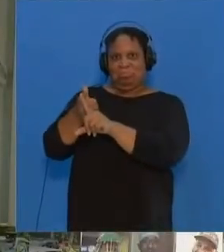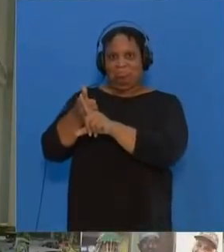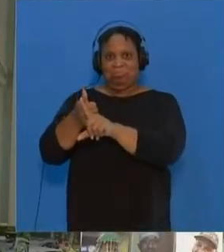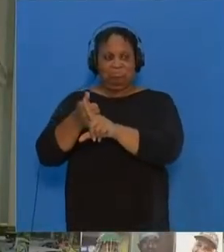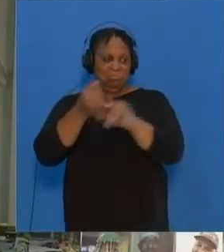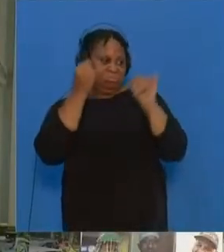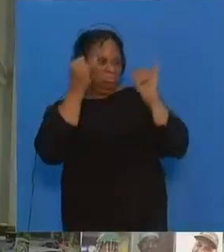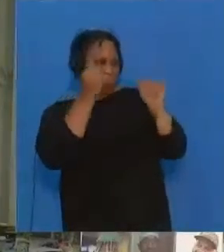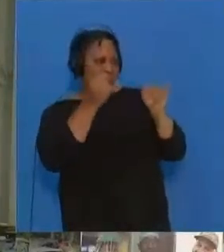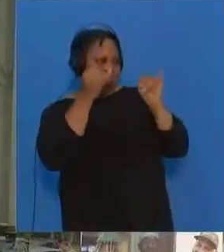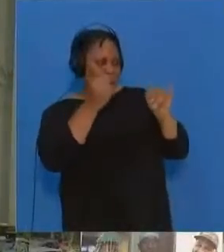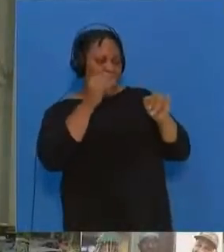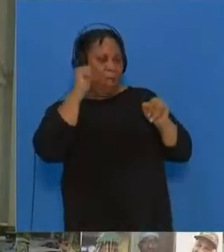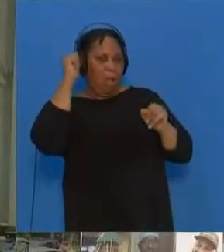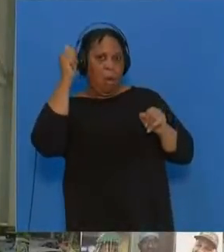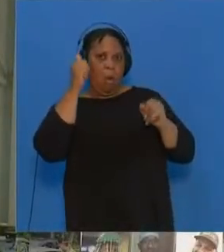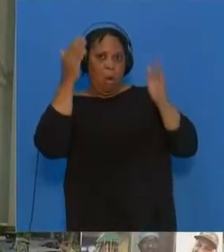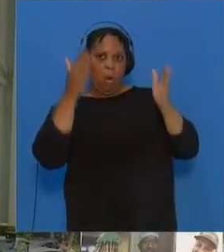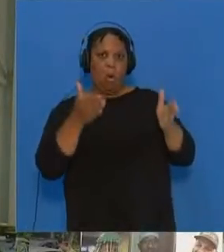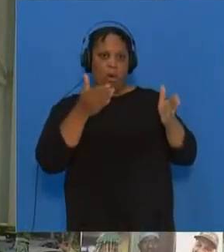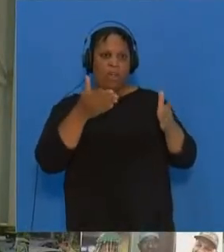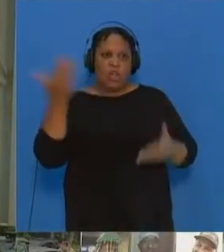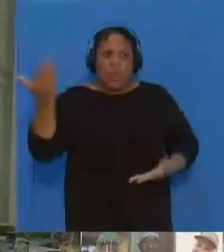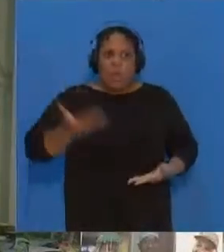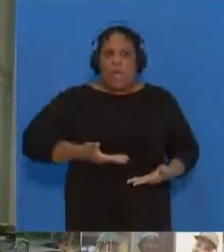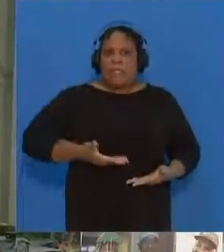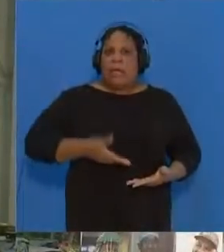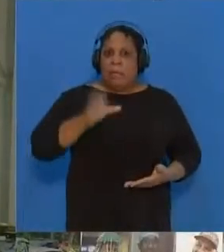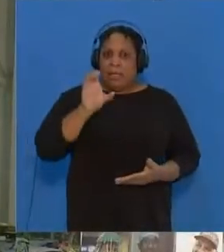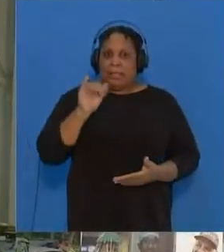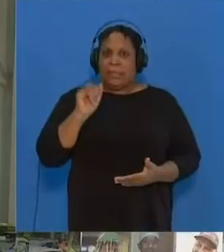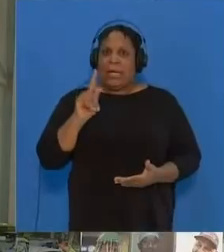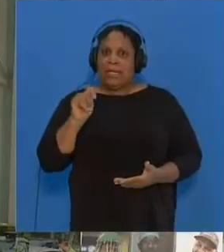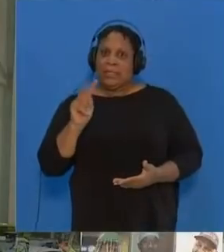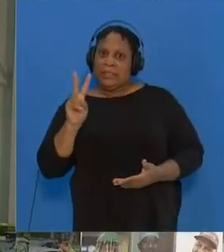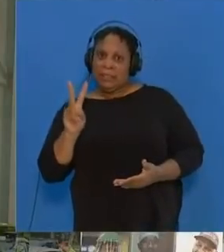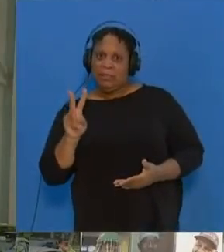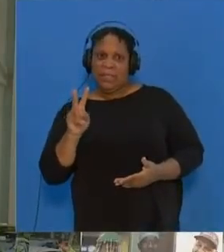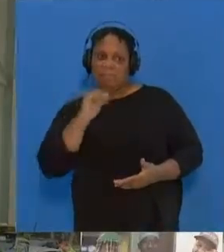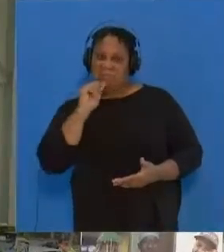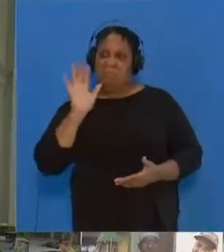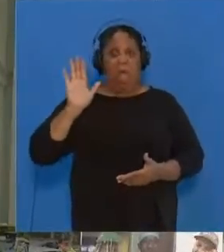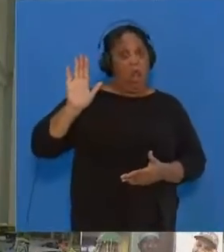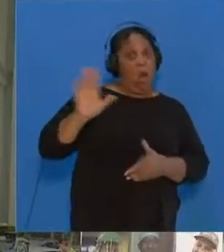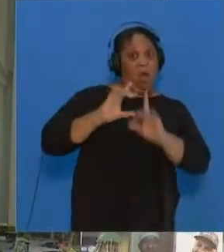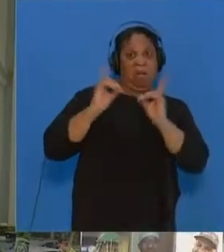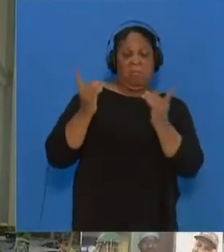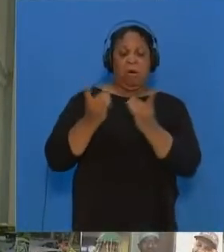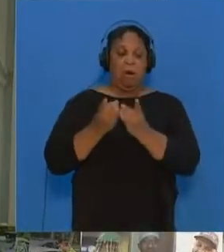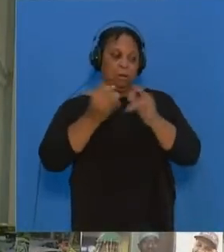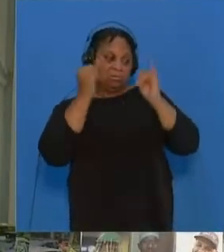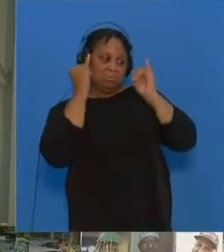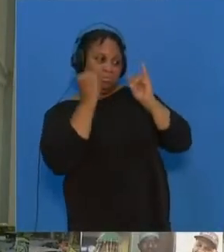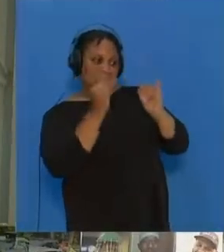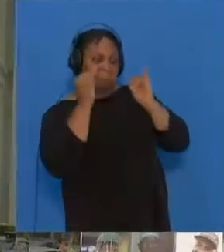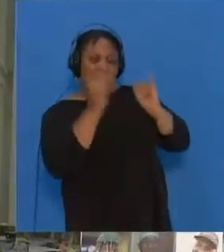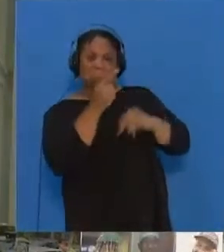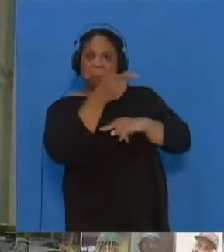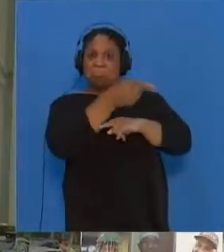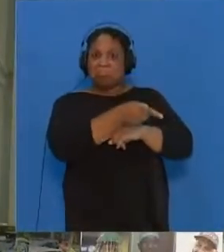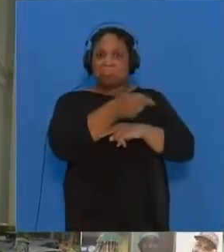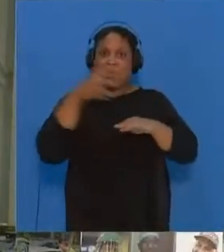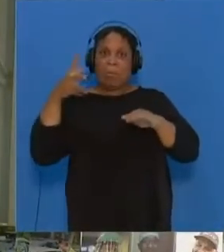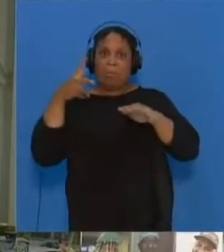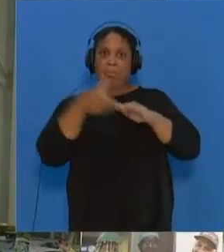audio person, who is hired by CITV, not her department, and instructed her to cut